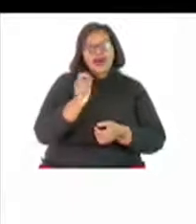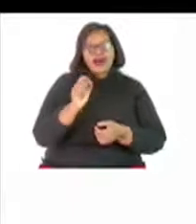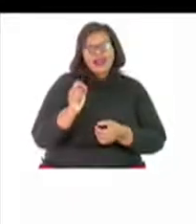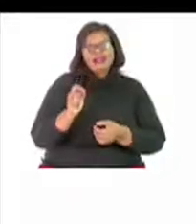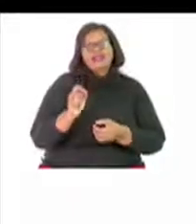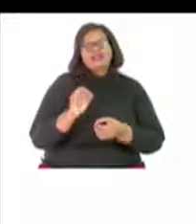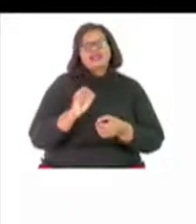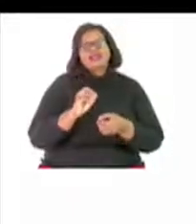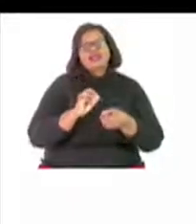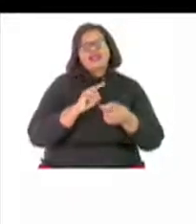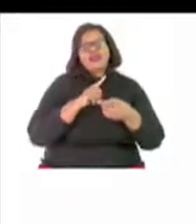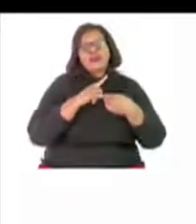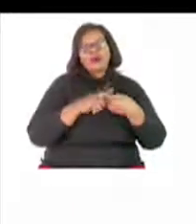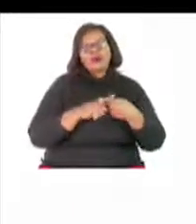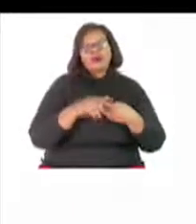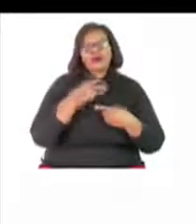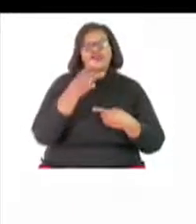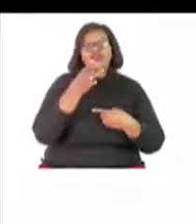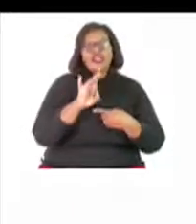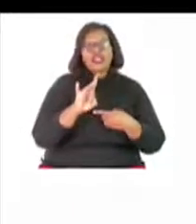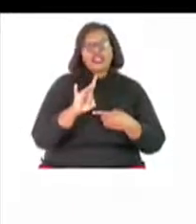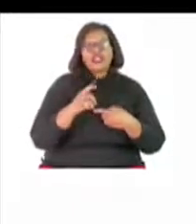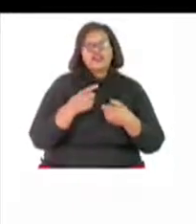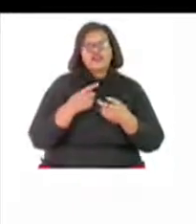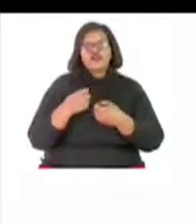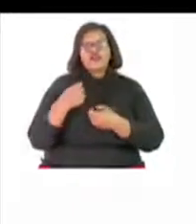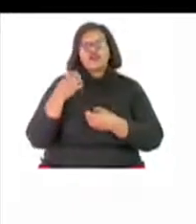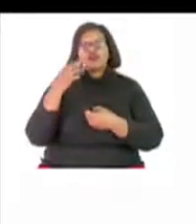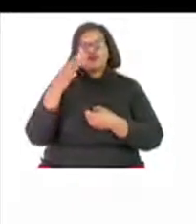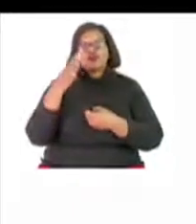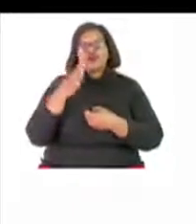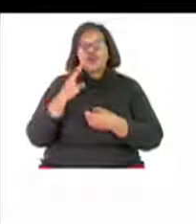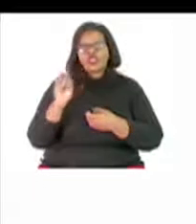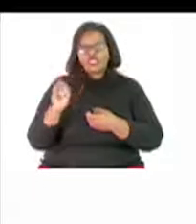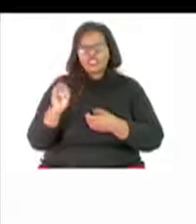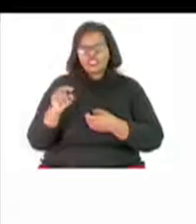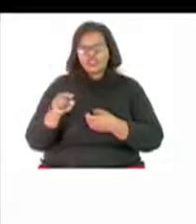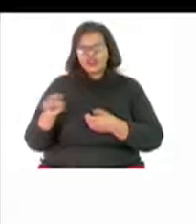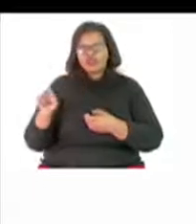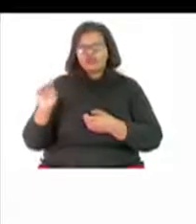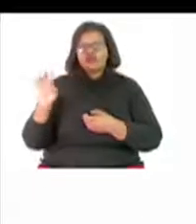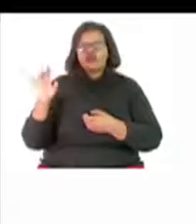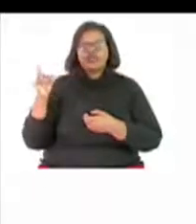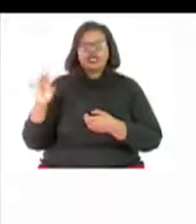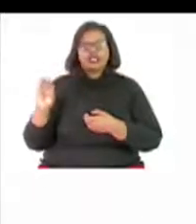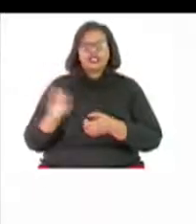write all the multiples of 8 between 40 and 80.